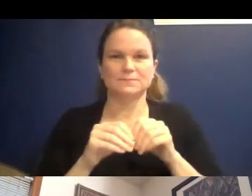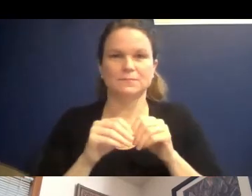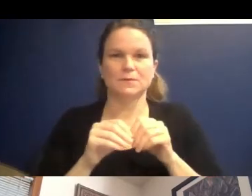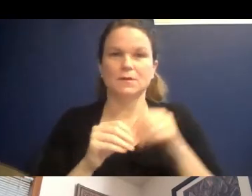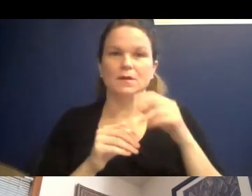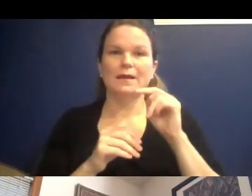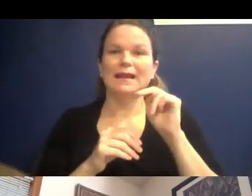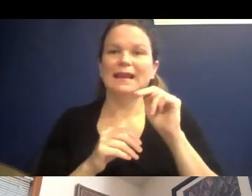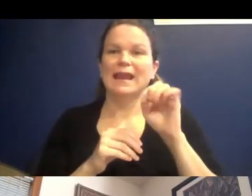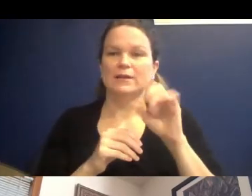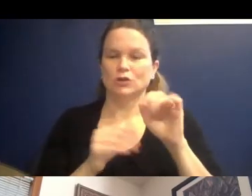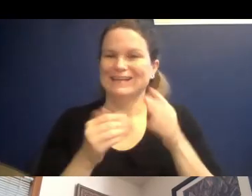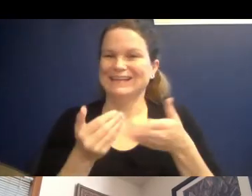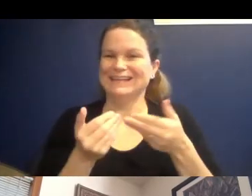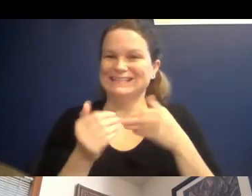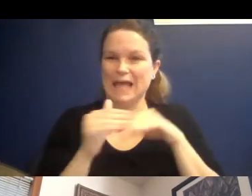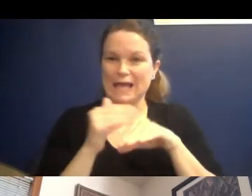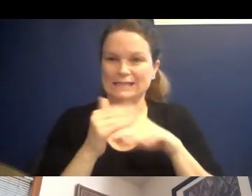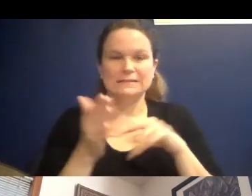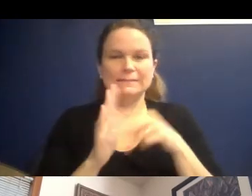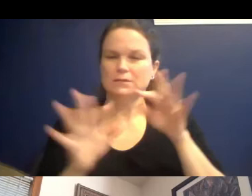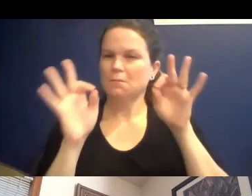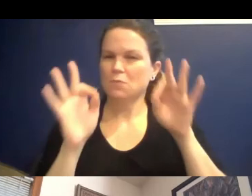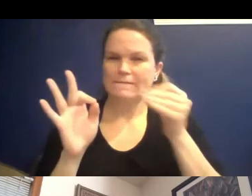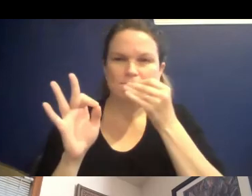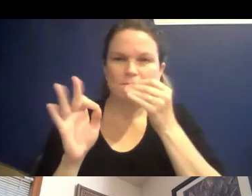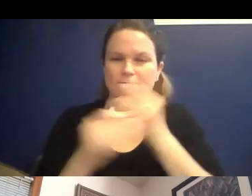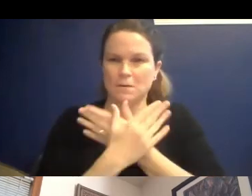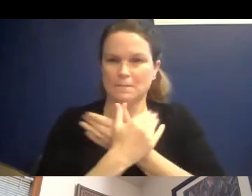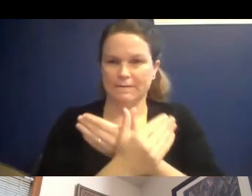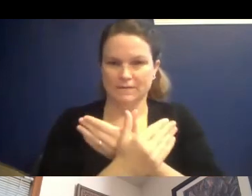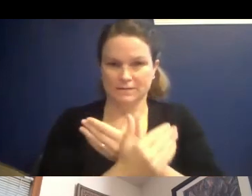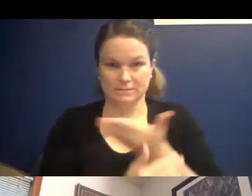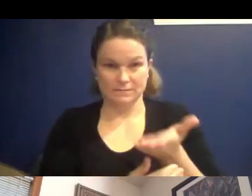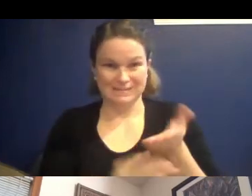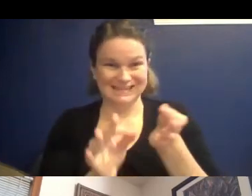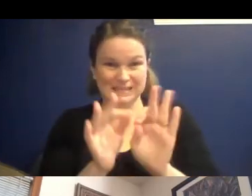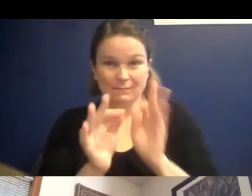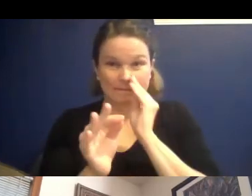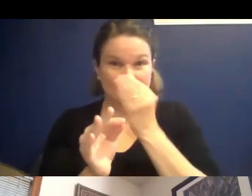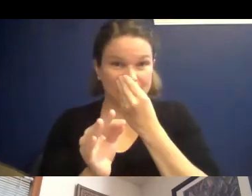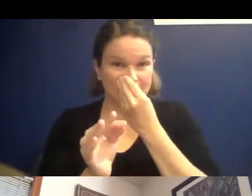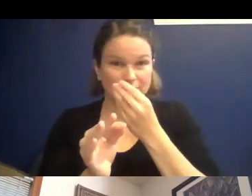easy to access the nectar that butterflies need. So in this simple flower, you can see